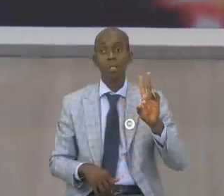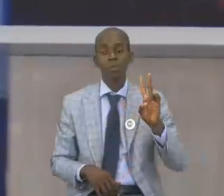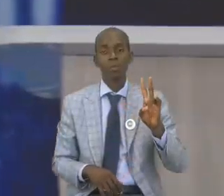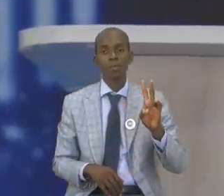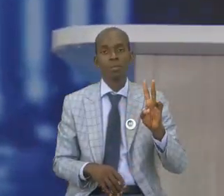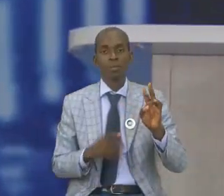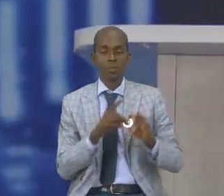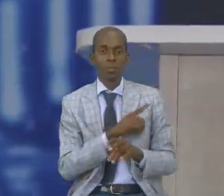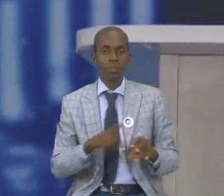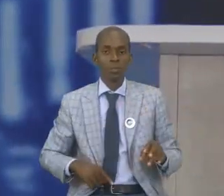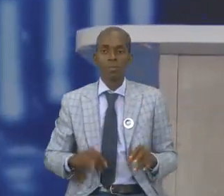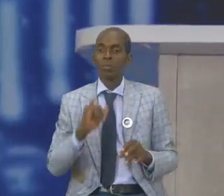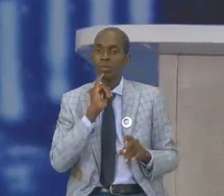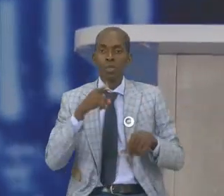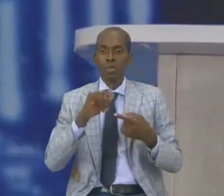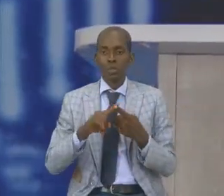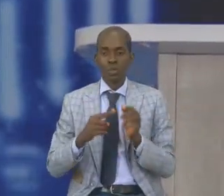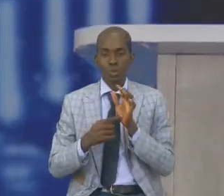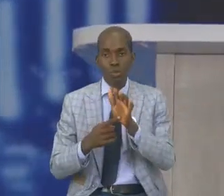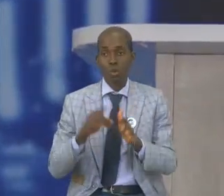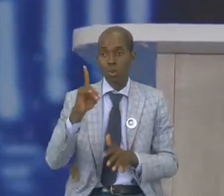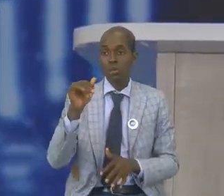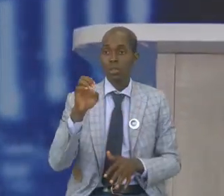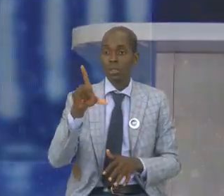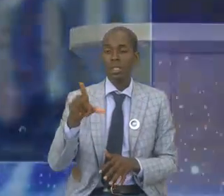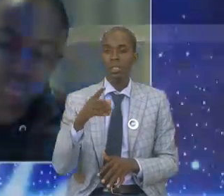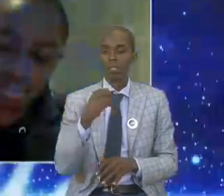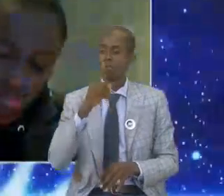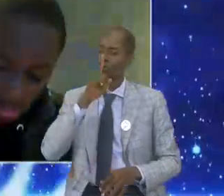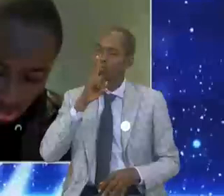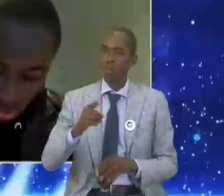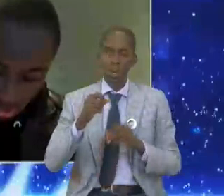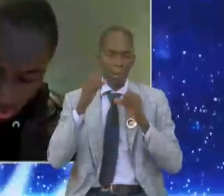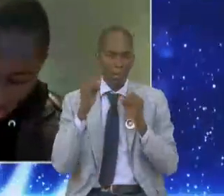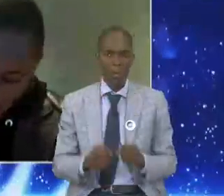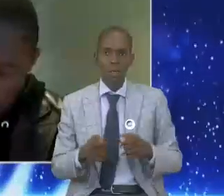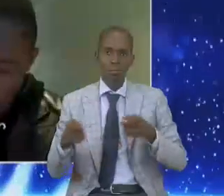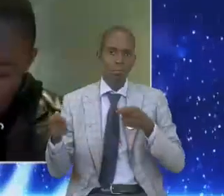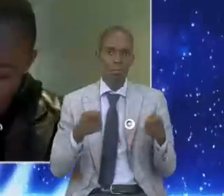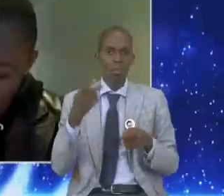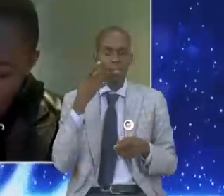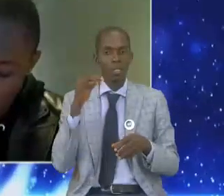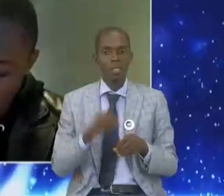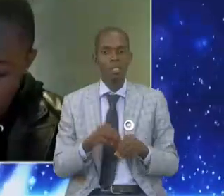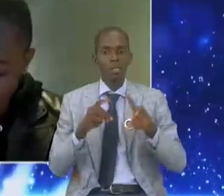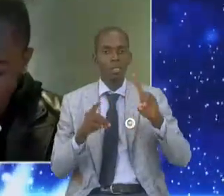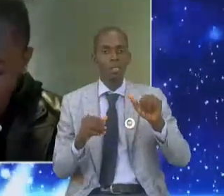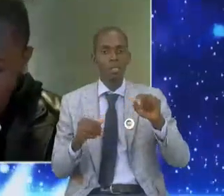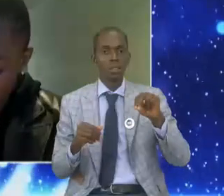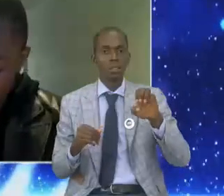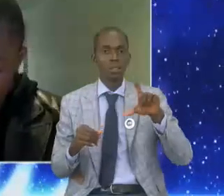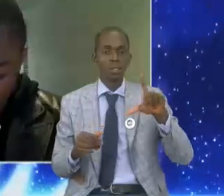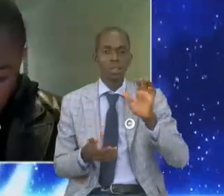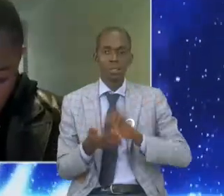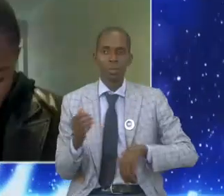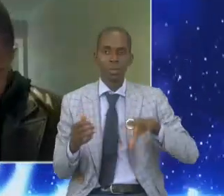to show Daniel the real power, the real dominion. In Daniel chapter 7, I'm reading from verse 13.